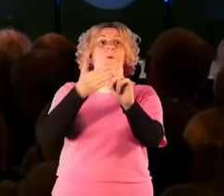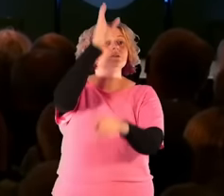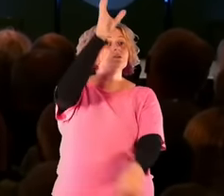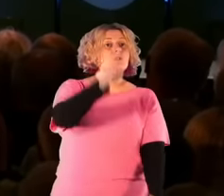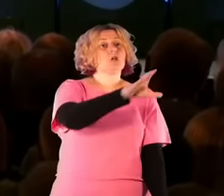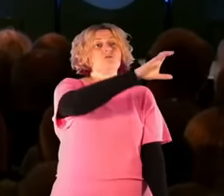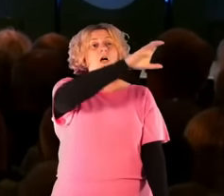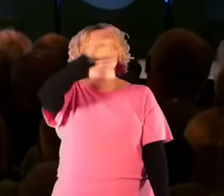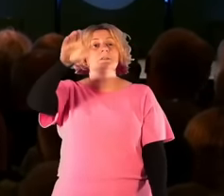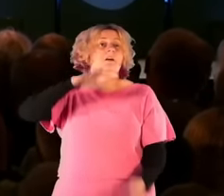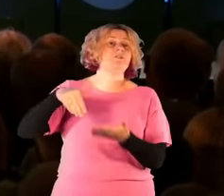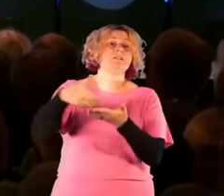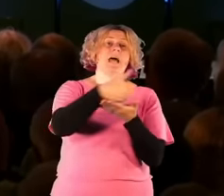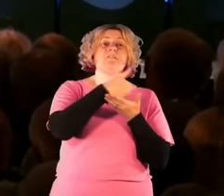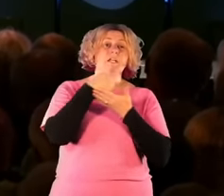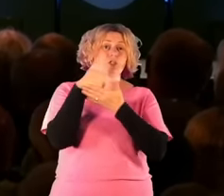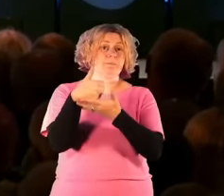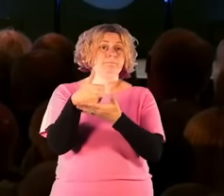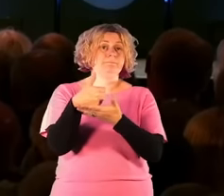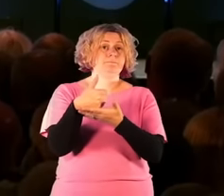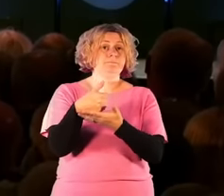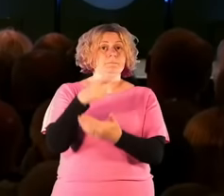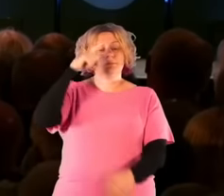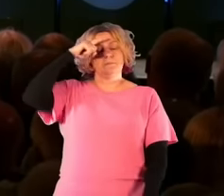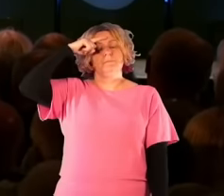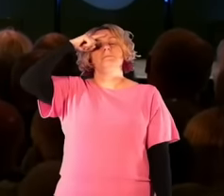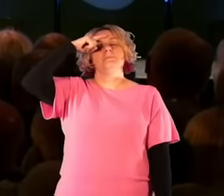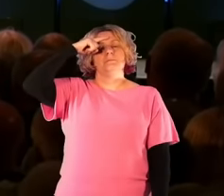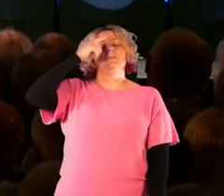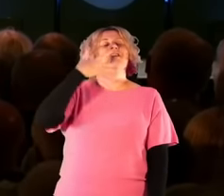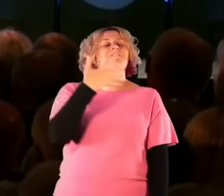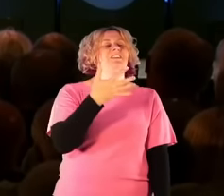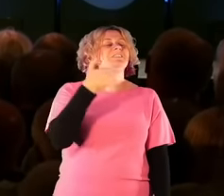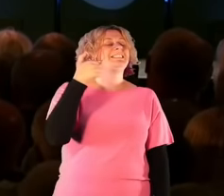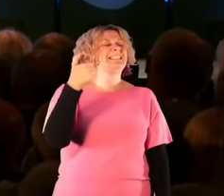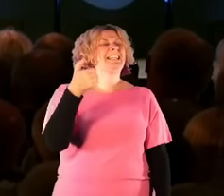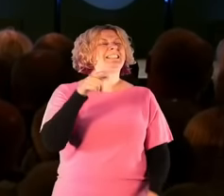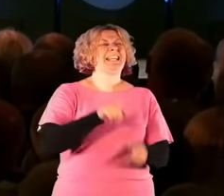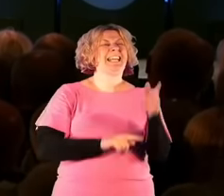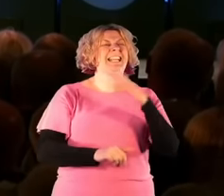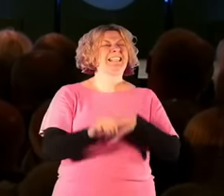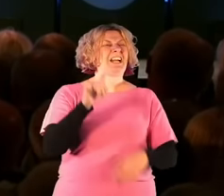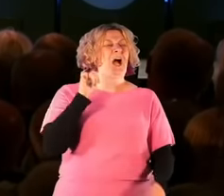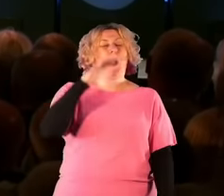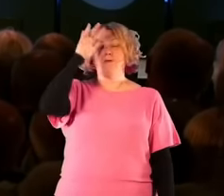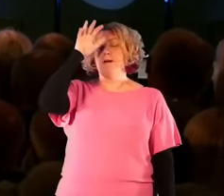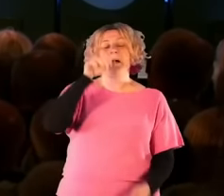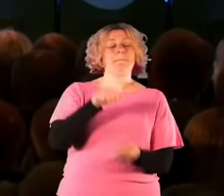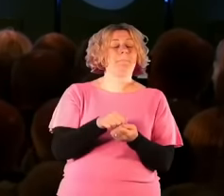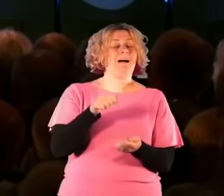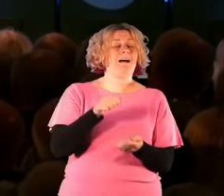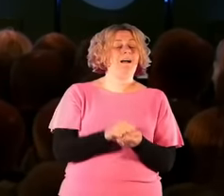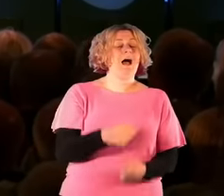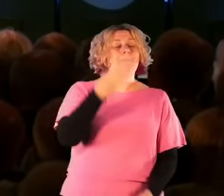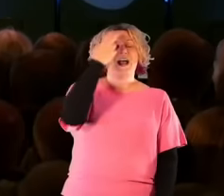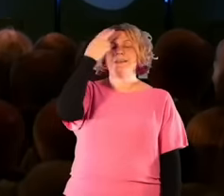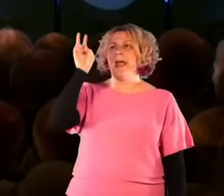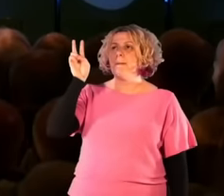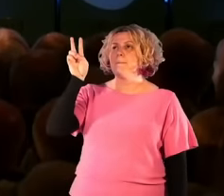ago, it's as vivid tonight as it was then, and my name was written in heaven. And the moment you believe, your